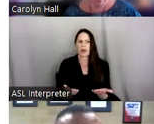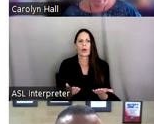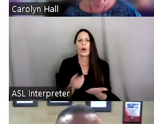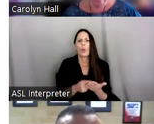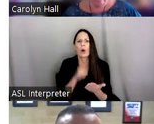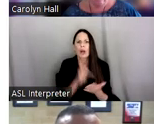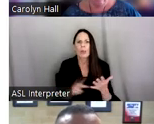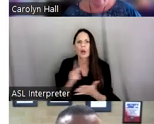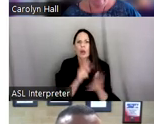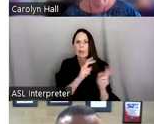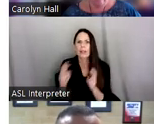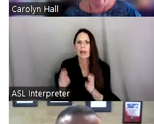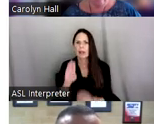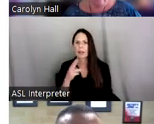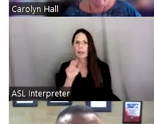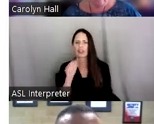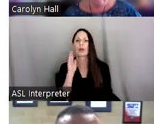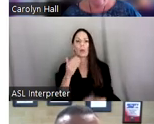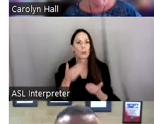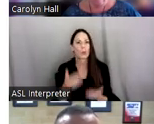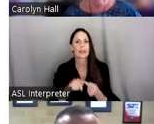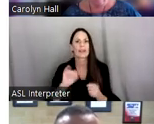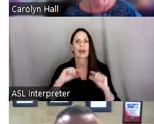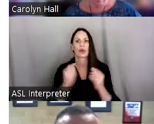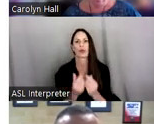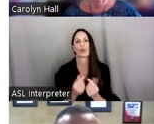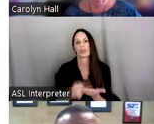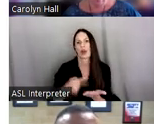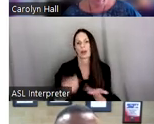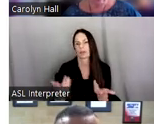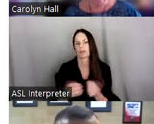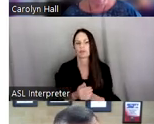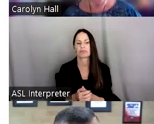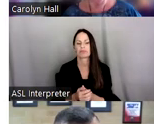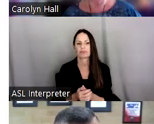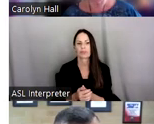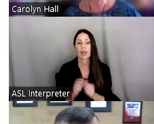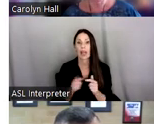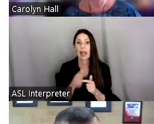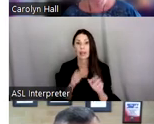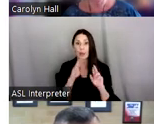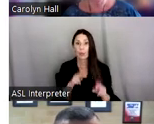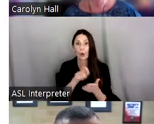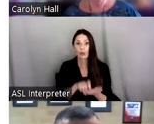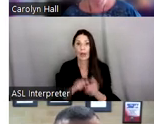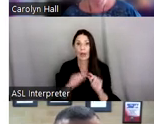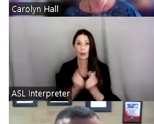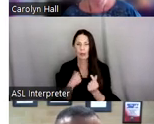the BHA is going to bring to that group to talk about, right? And then the report writing group, I was hoping